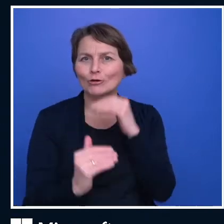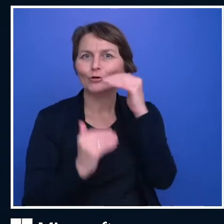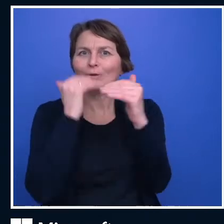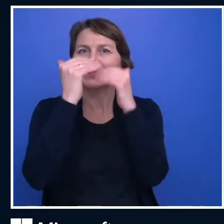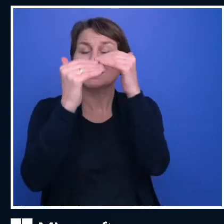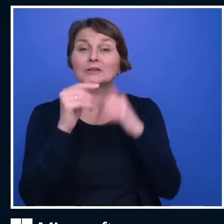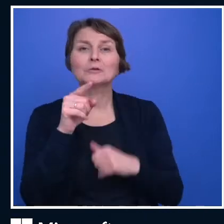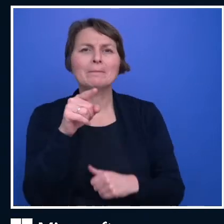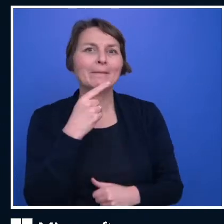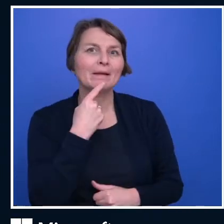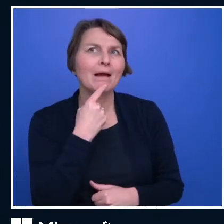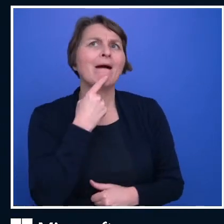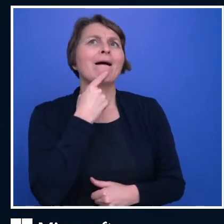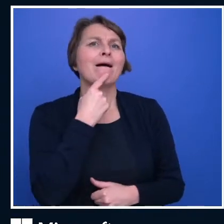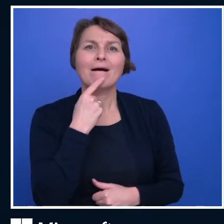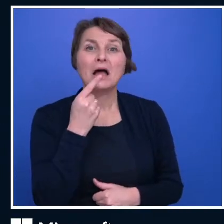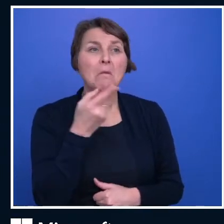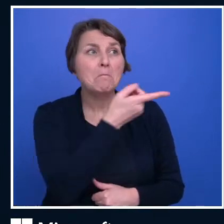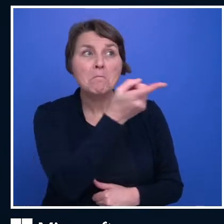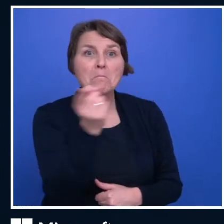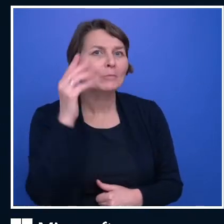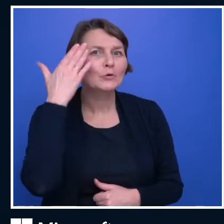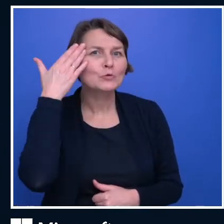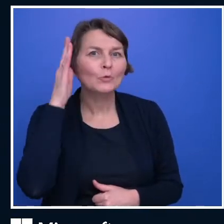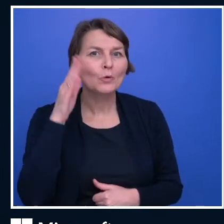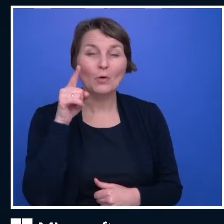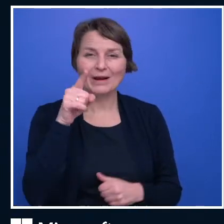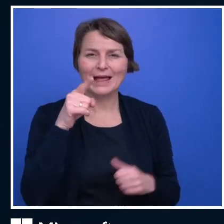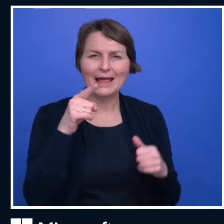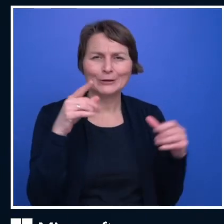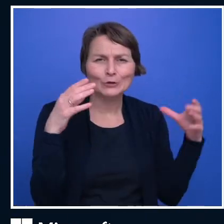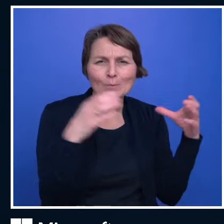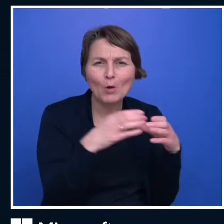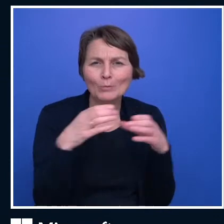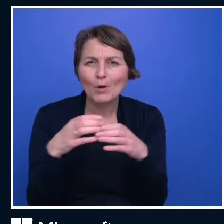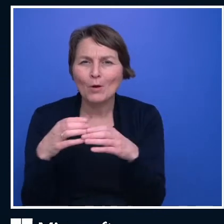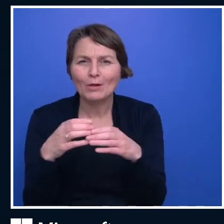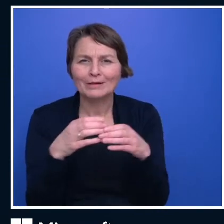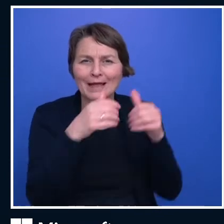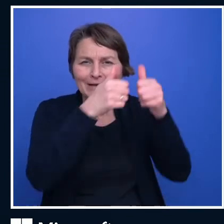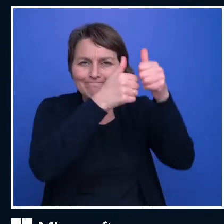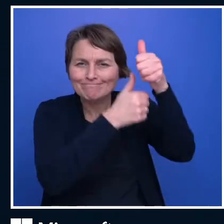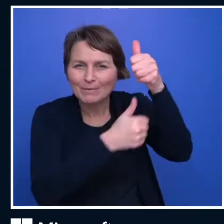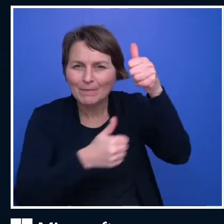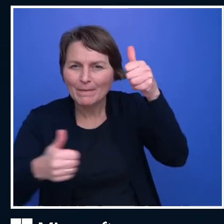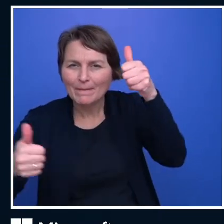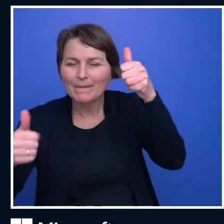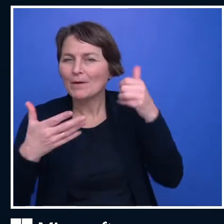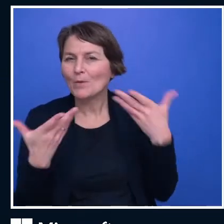about? Let's see. Syed, let's throw that one to you.